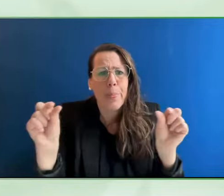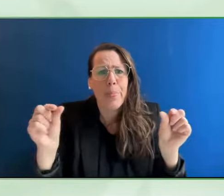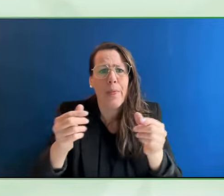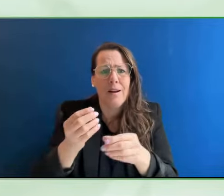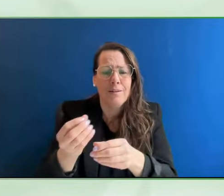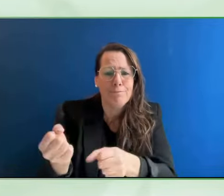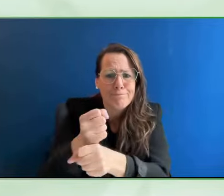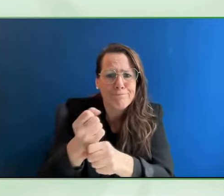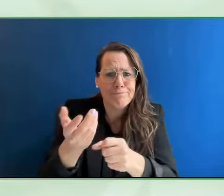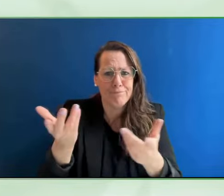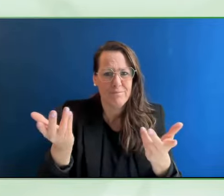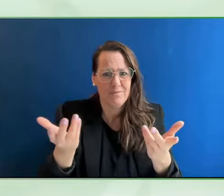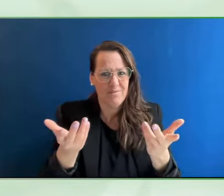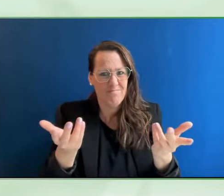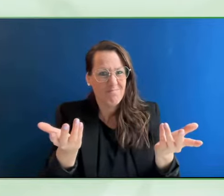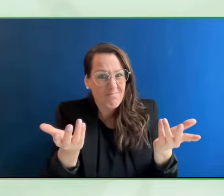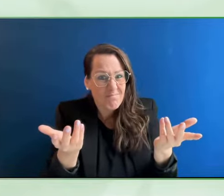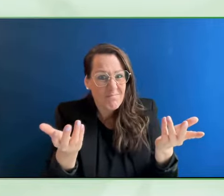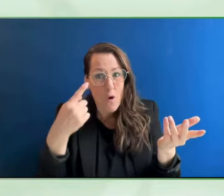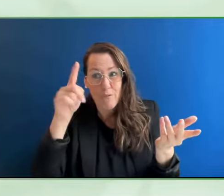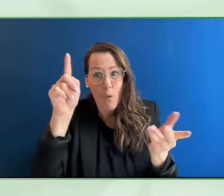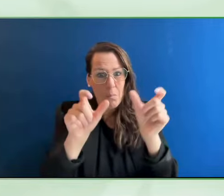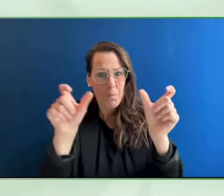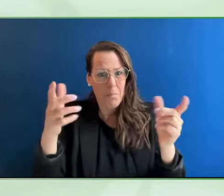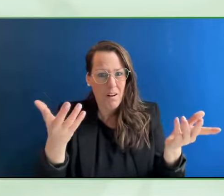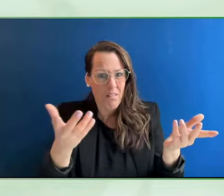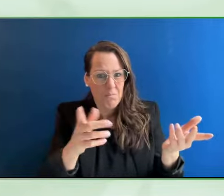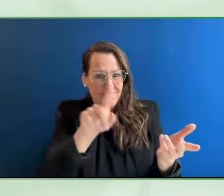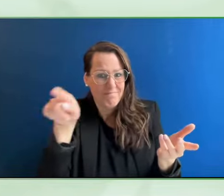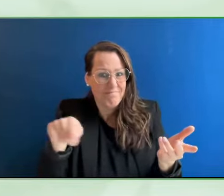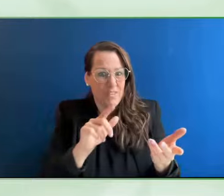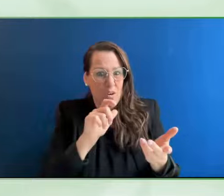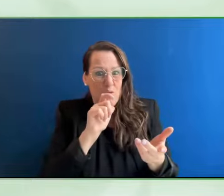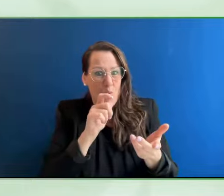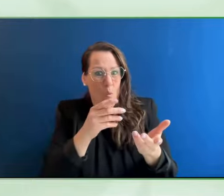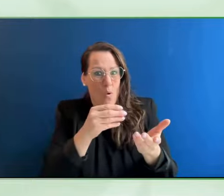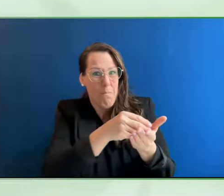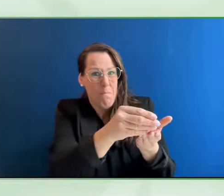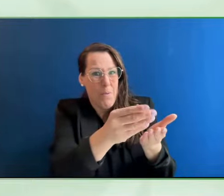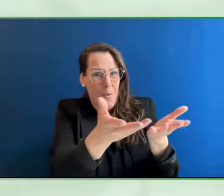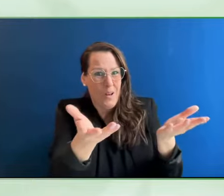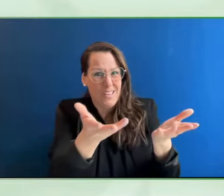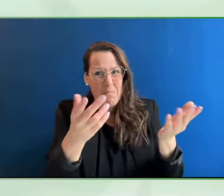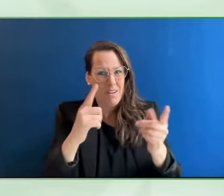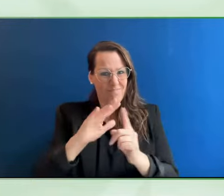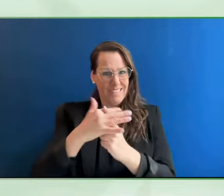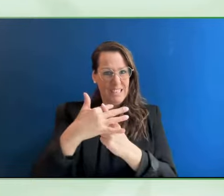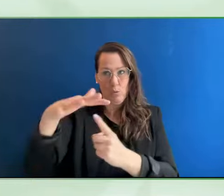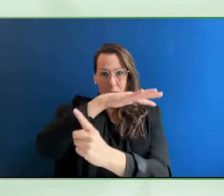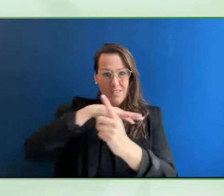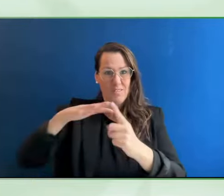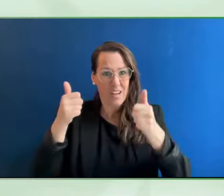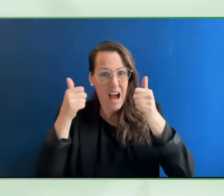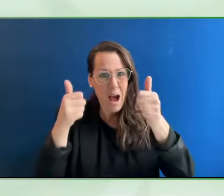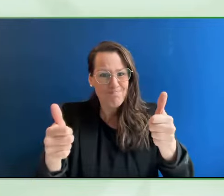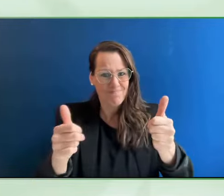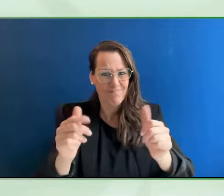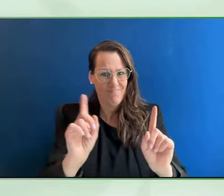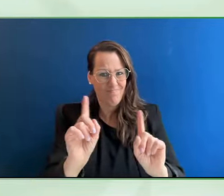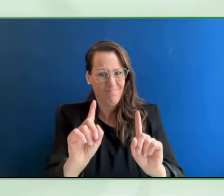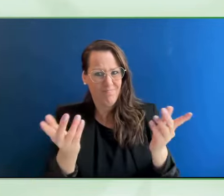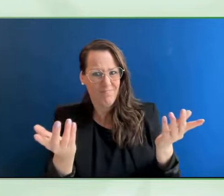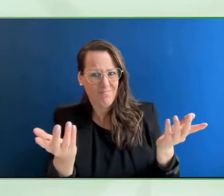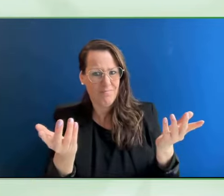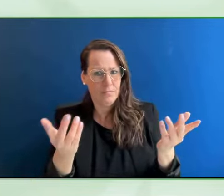and it was so successful, the donations that were coming in, that we started it every year at